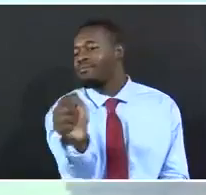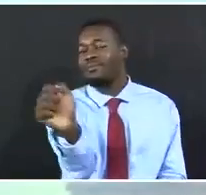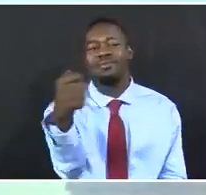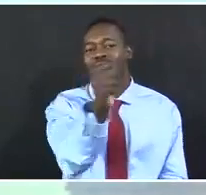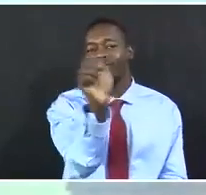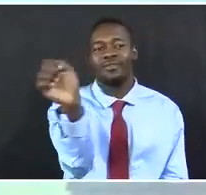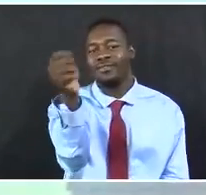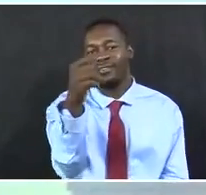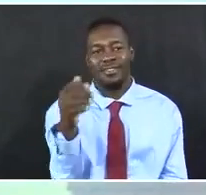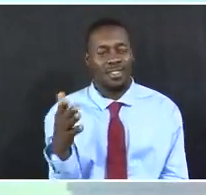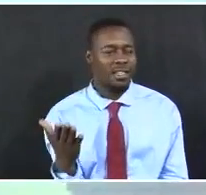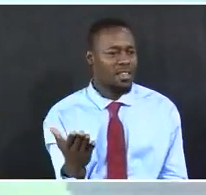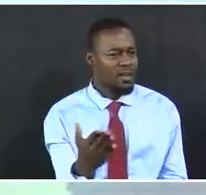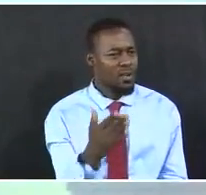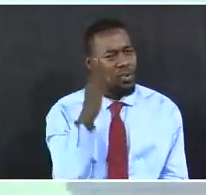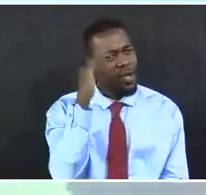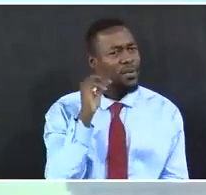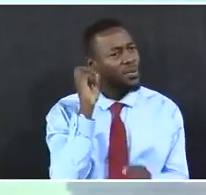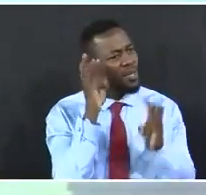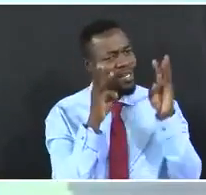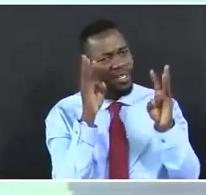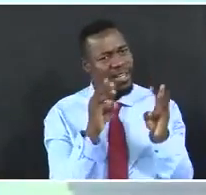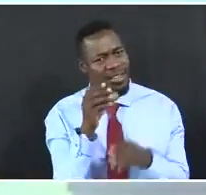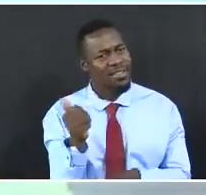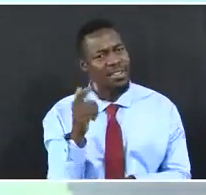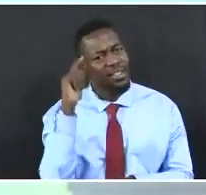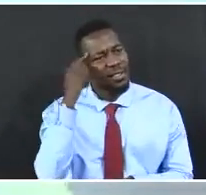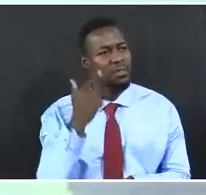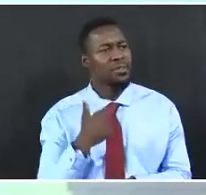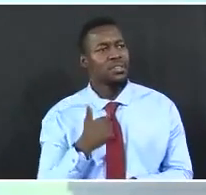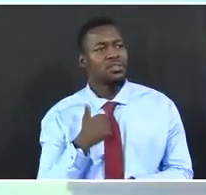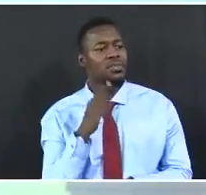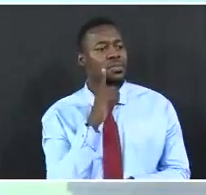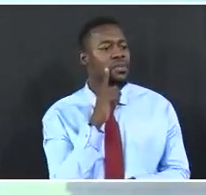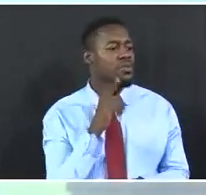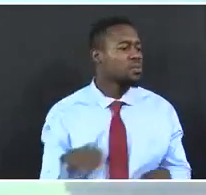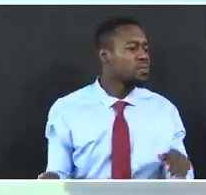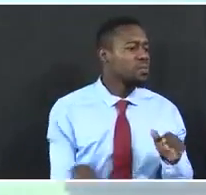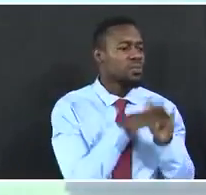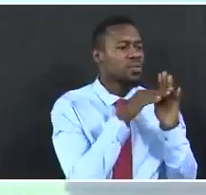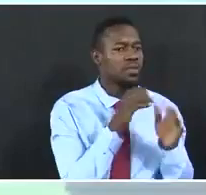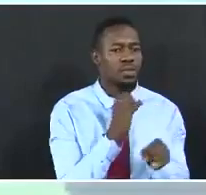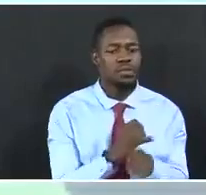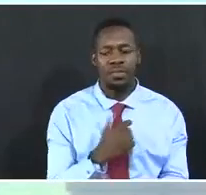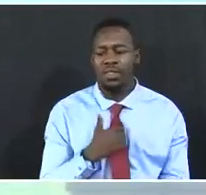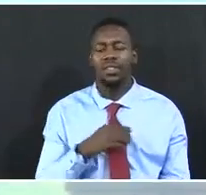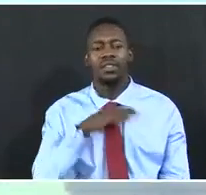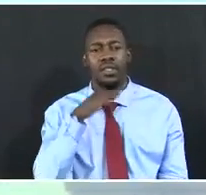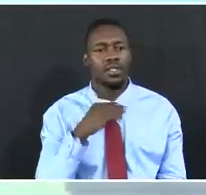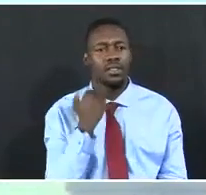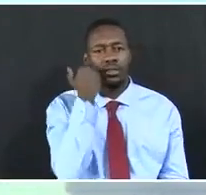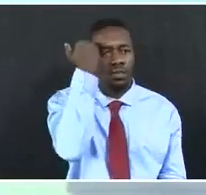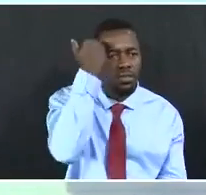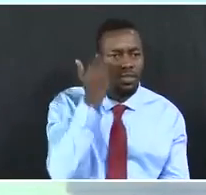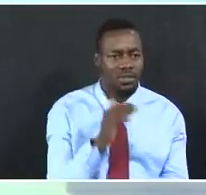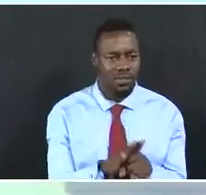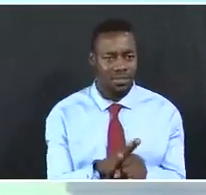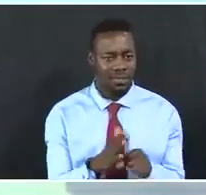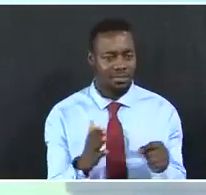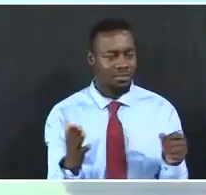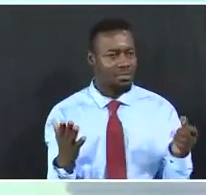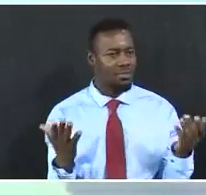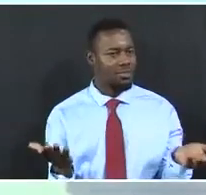that you're going to lose your job, say it's okay. After all, it's God who provides, and it's God who can take it away